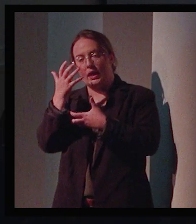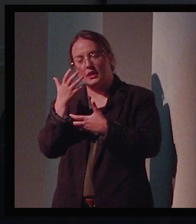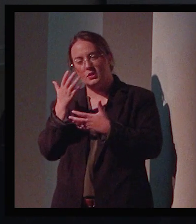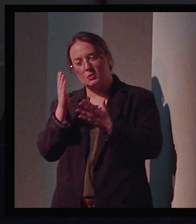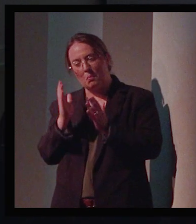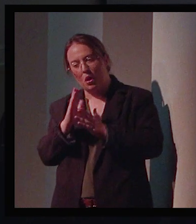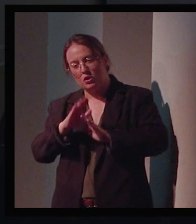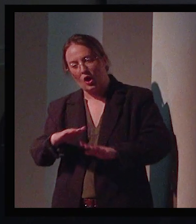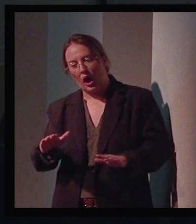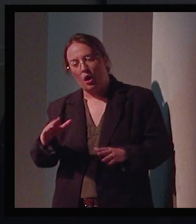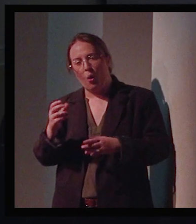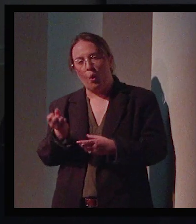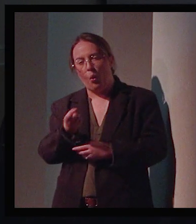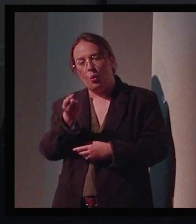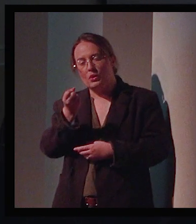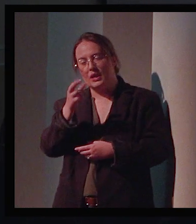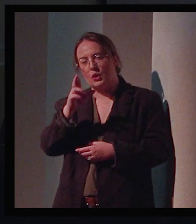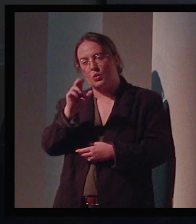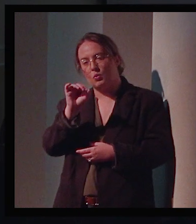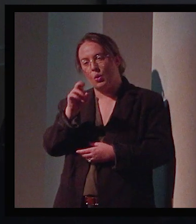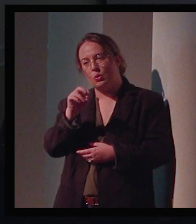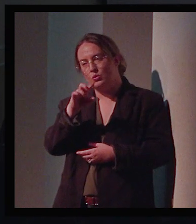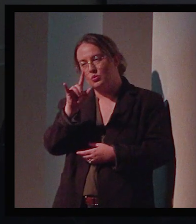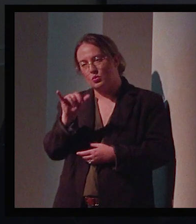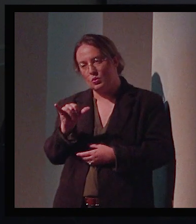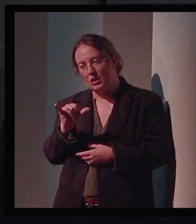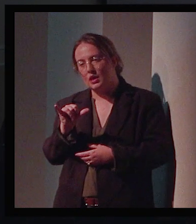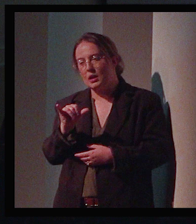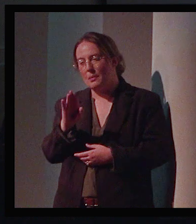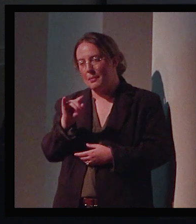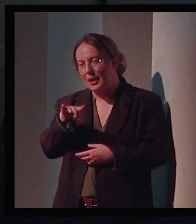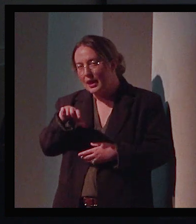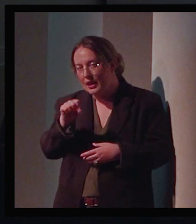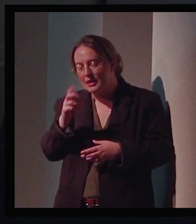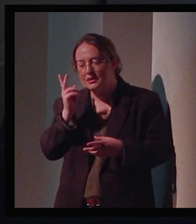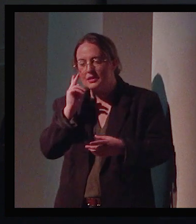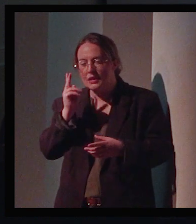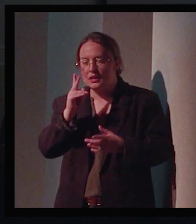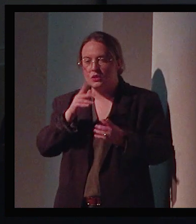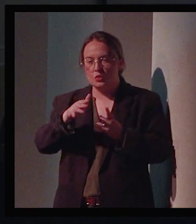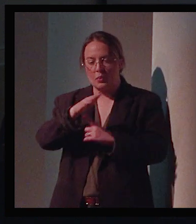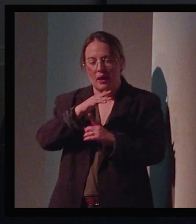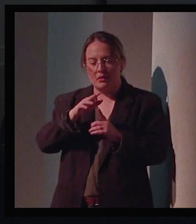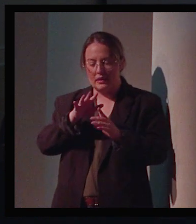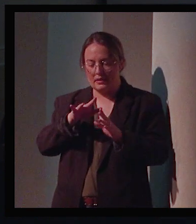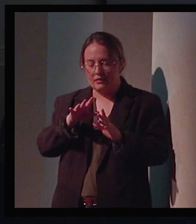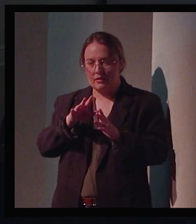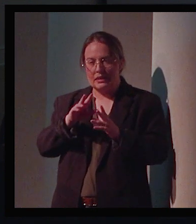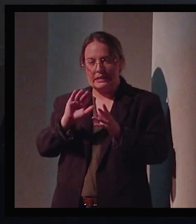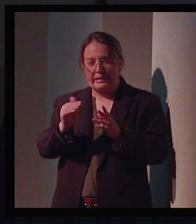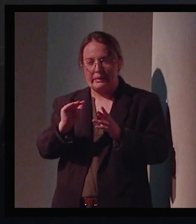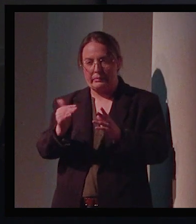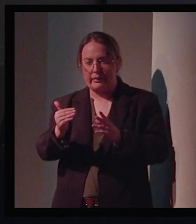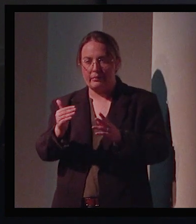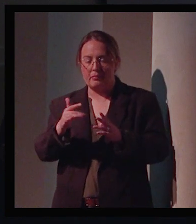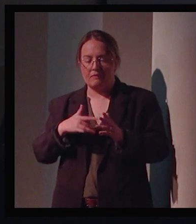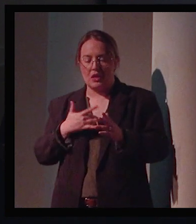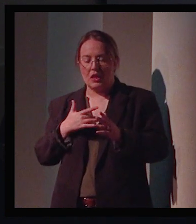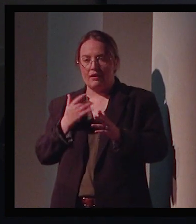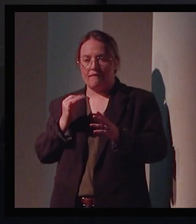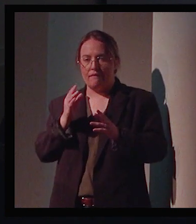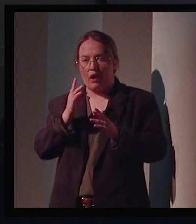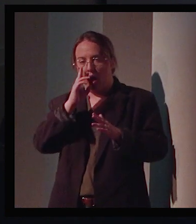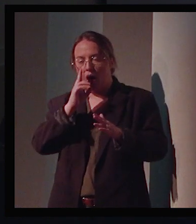the title identifies them as siblings, and their surroundings appear rather humble. But their gracefully